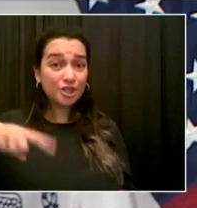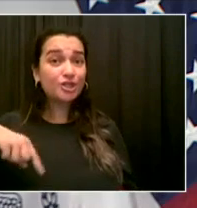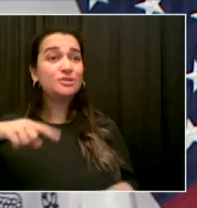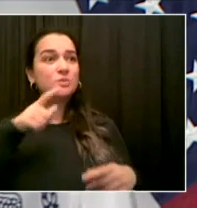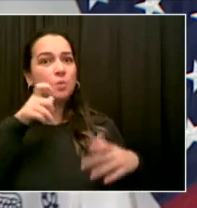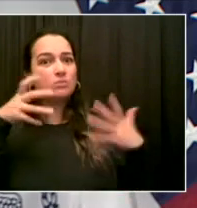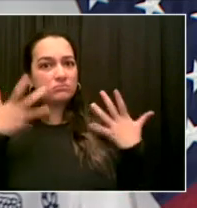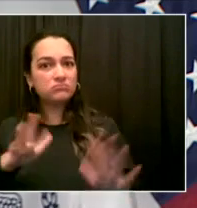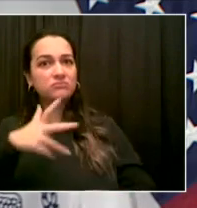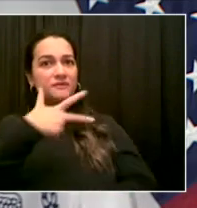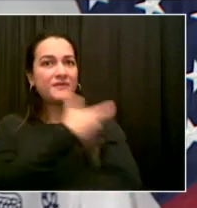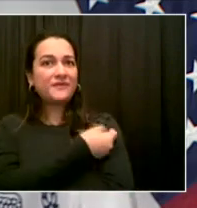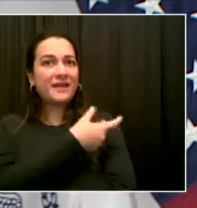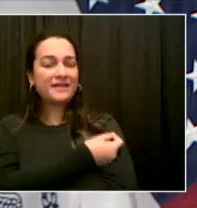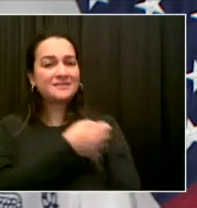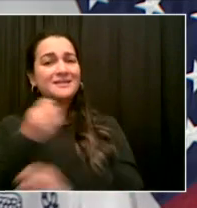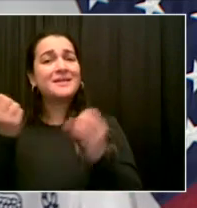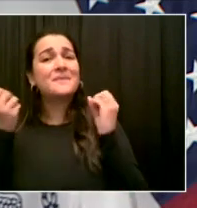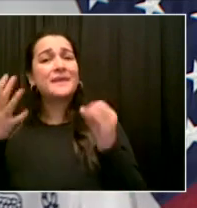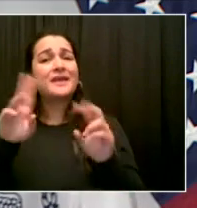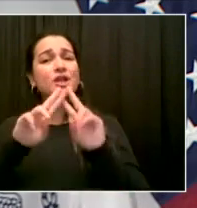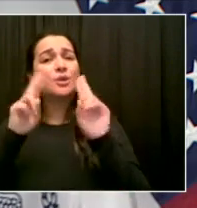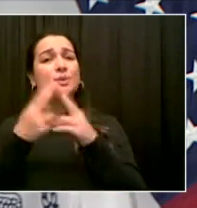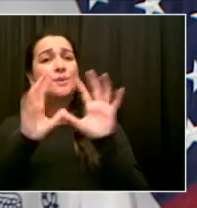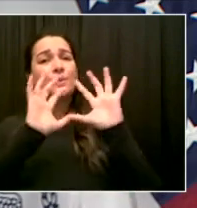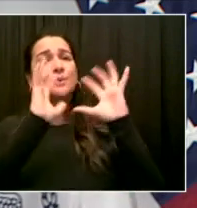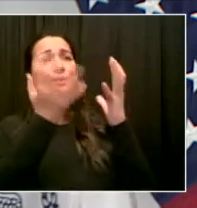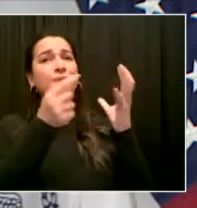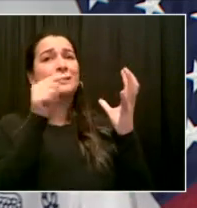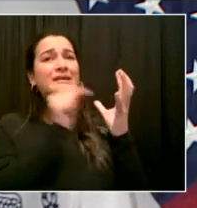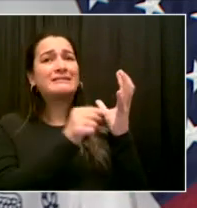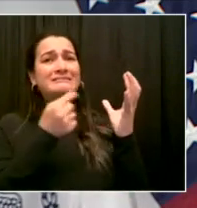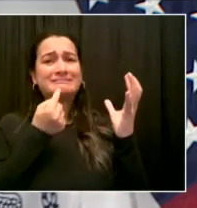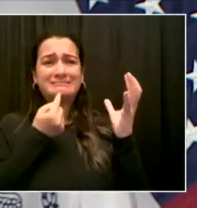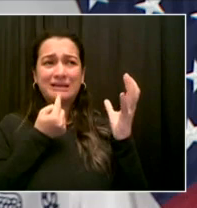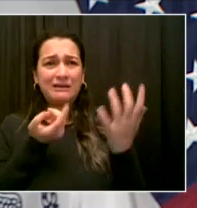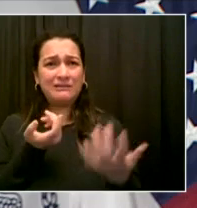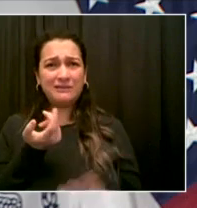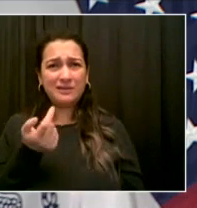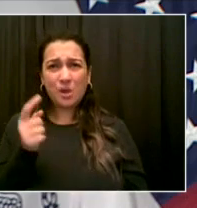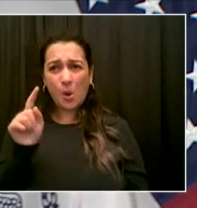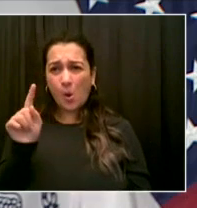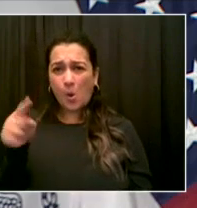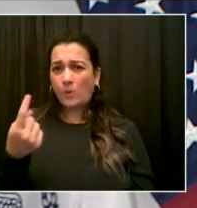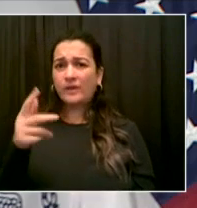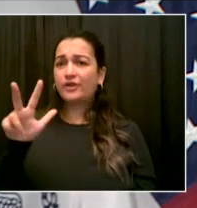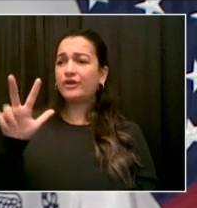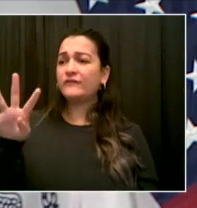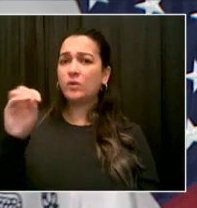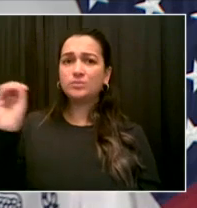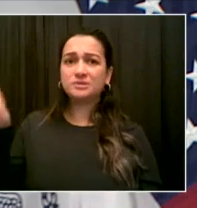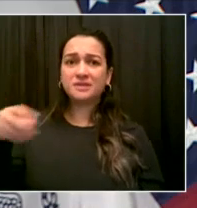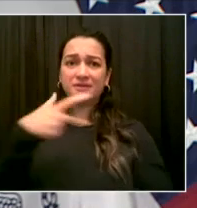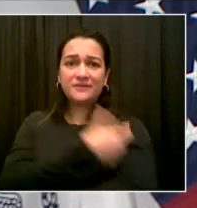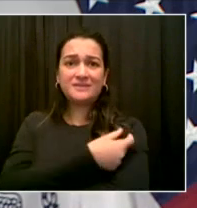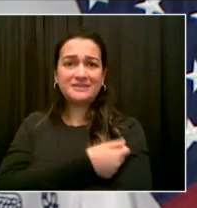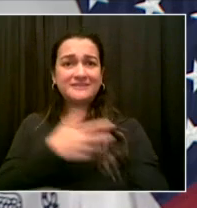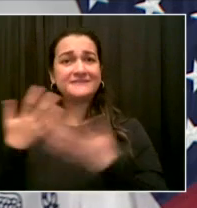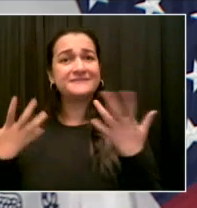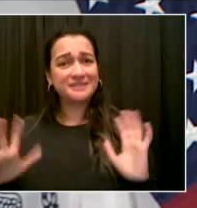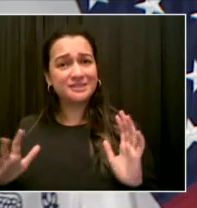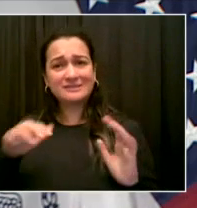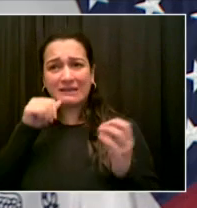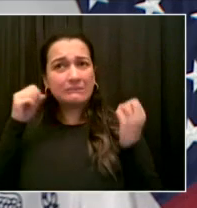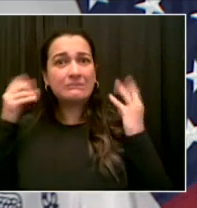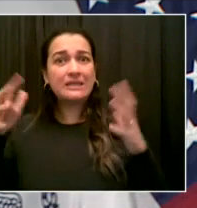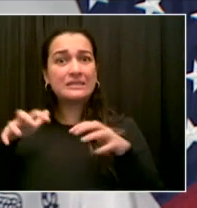so we have to assume that many in the percentage that have not gotten the vaccines do not want to. So I'm wondering, you know, and Dr. Choksi said encouragement, we know